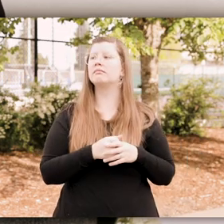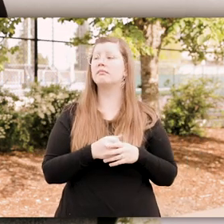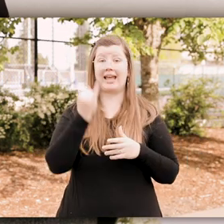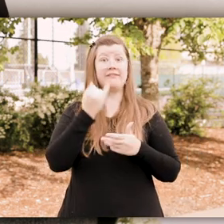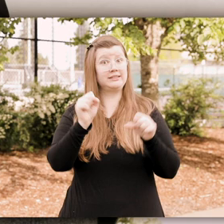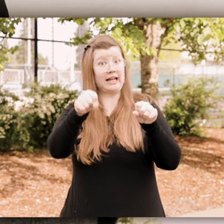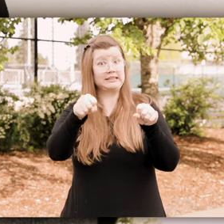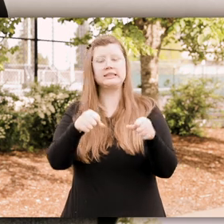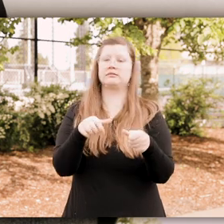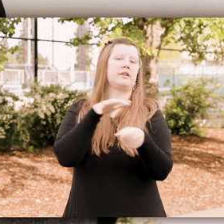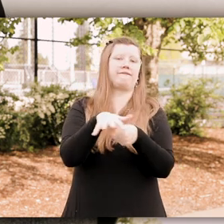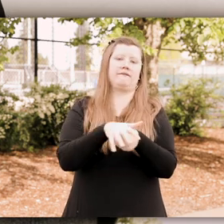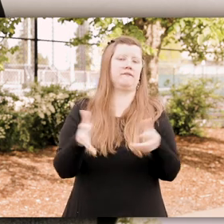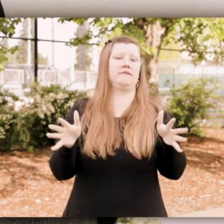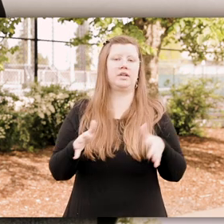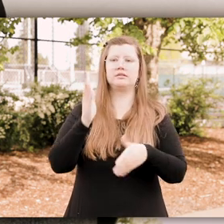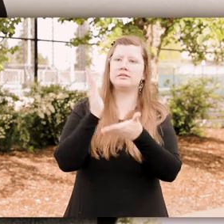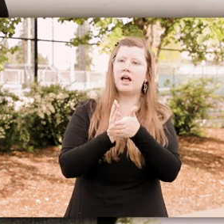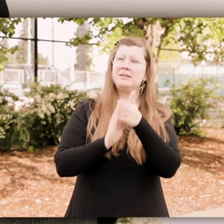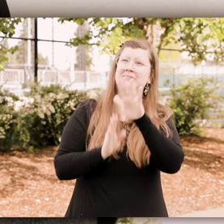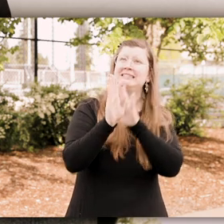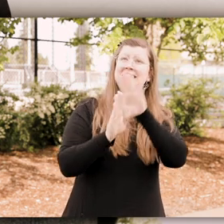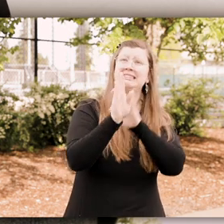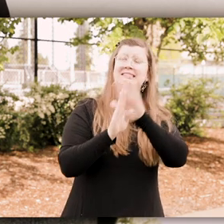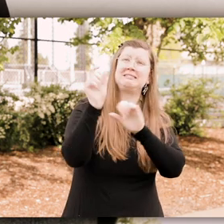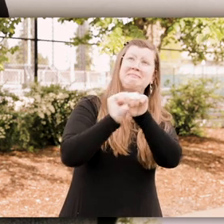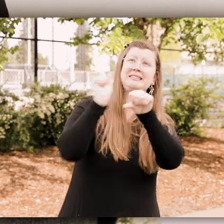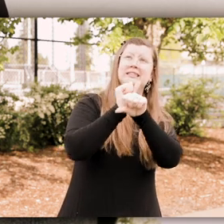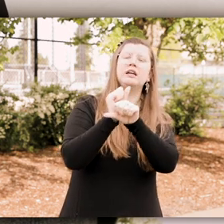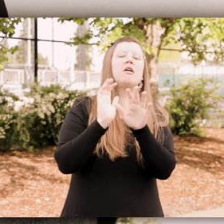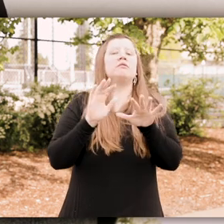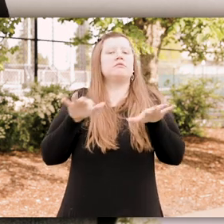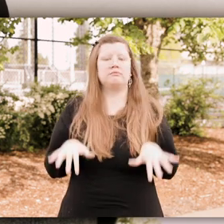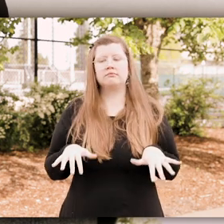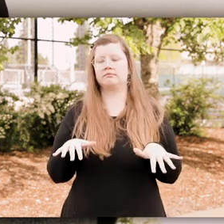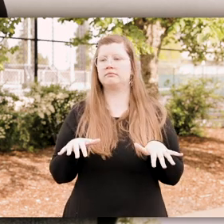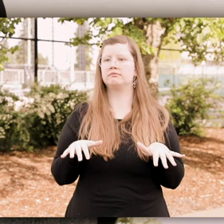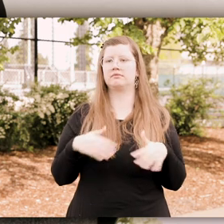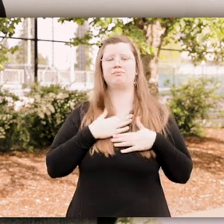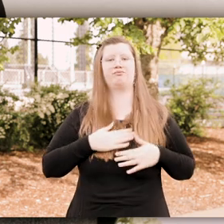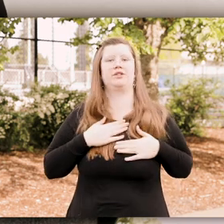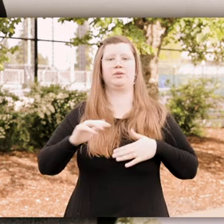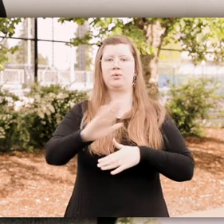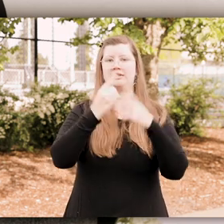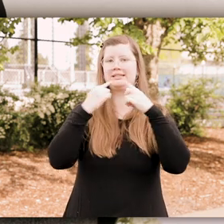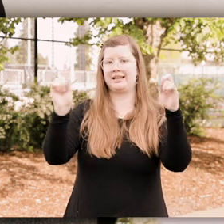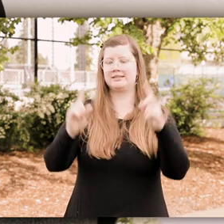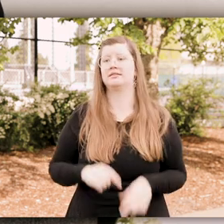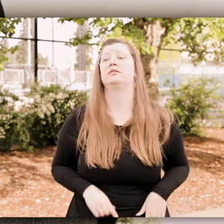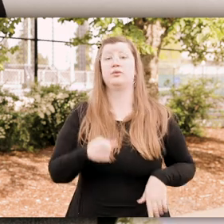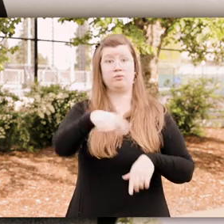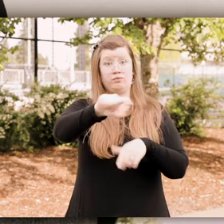success. Follow your heart. Don't be so worried about your career at first. For the moment, ignore the